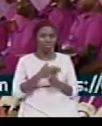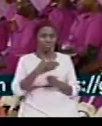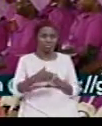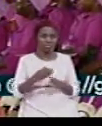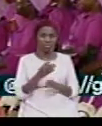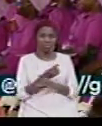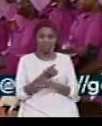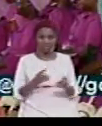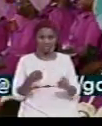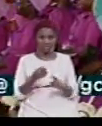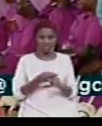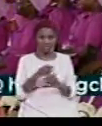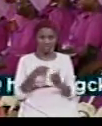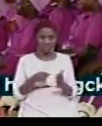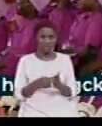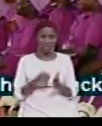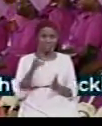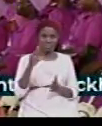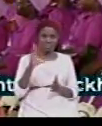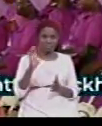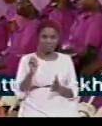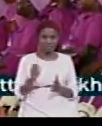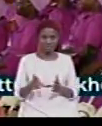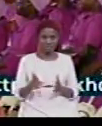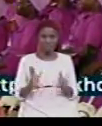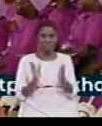of the Lord. Orchestra.